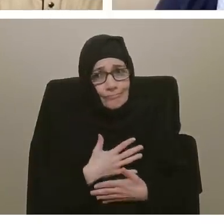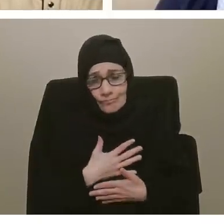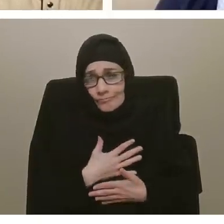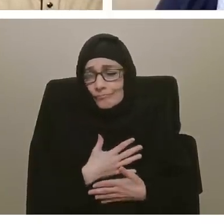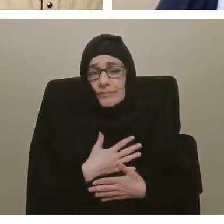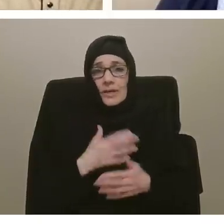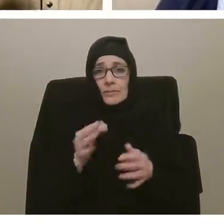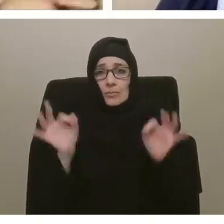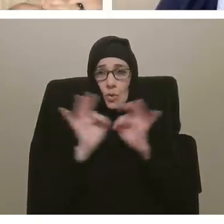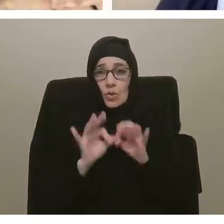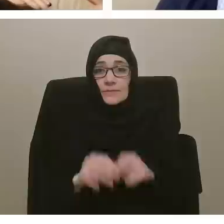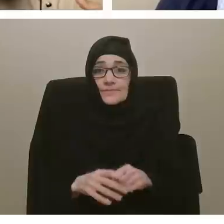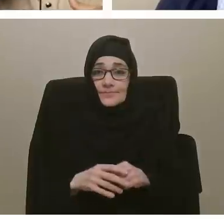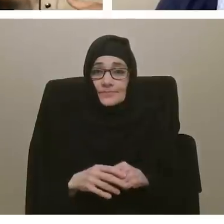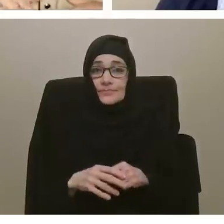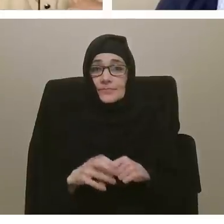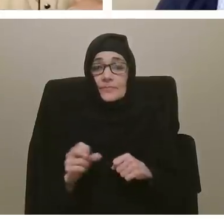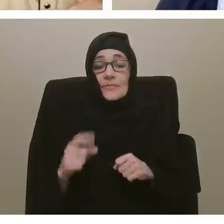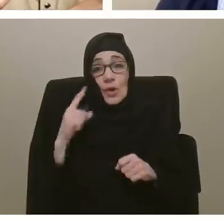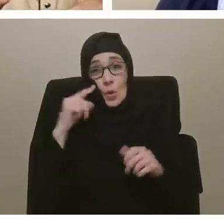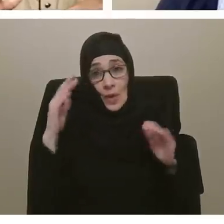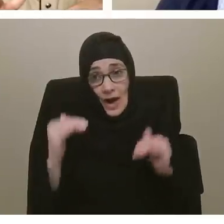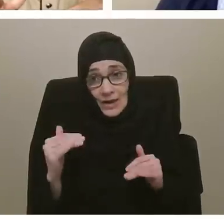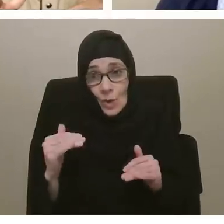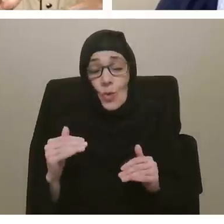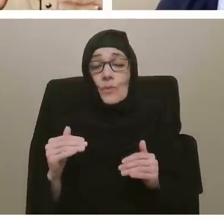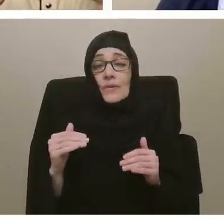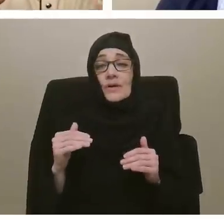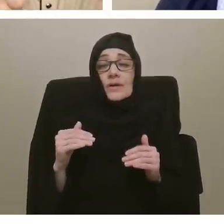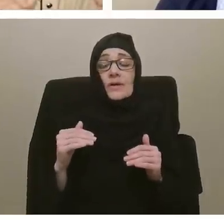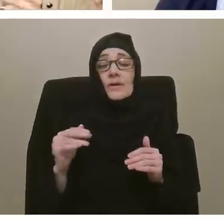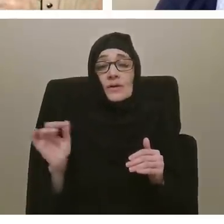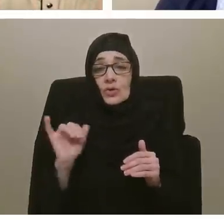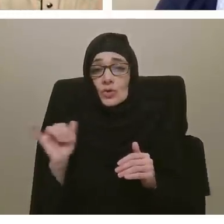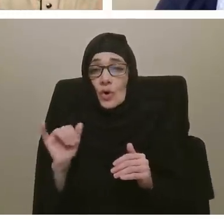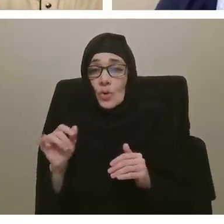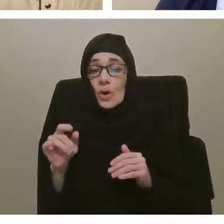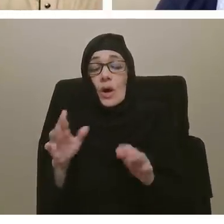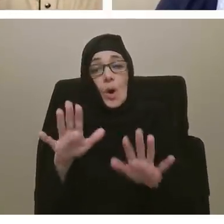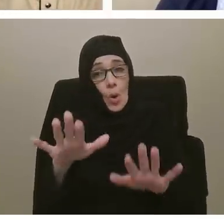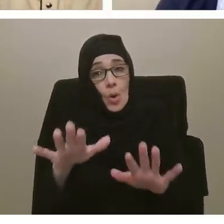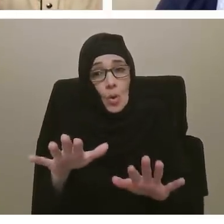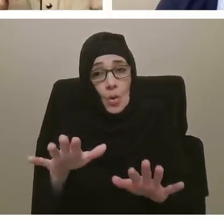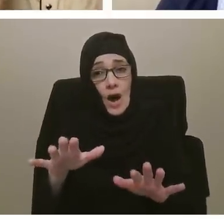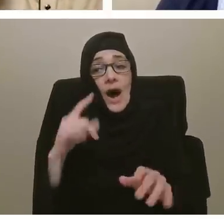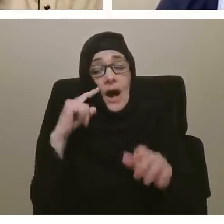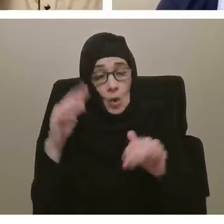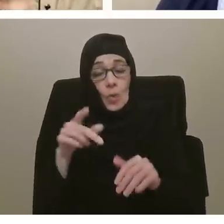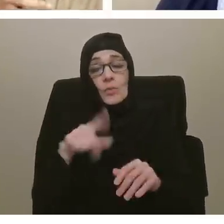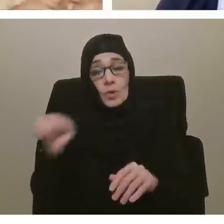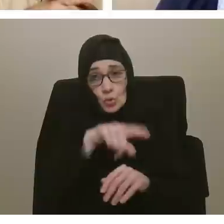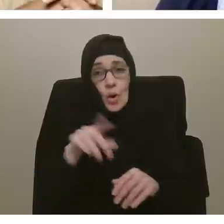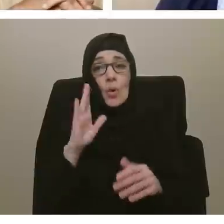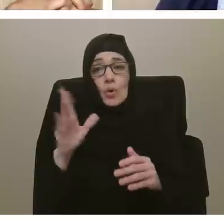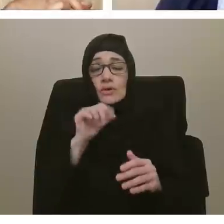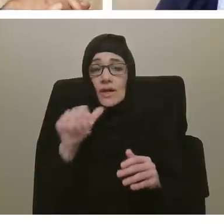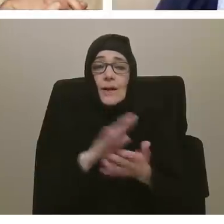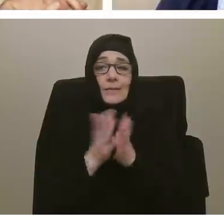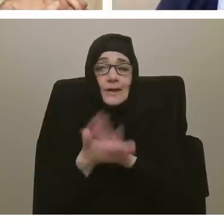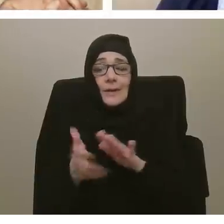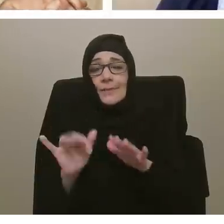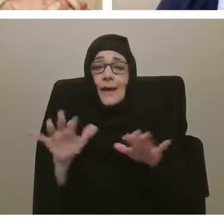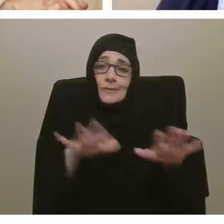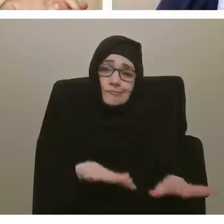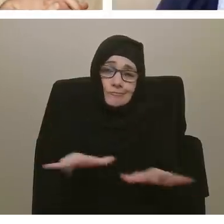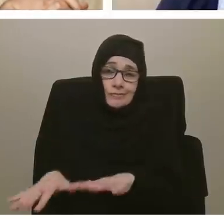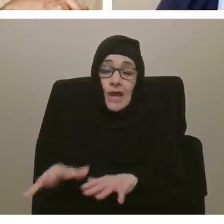with after the 27th night, everyone kind of takes it easy. No, like, by the way, all of you that are watching and have been part of this, share